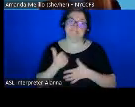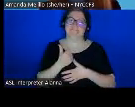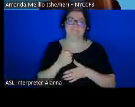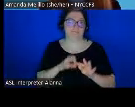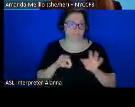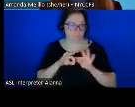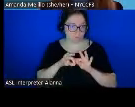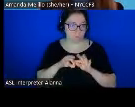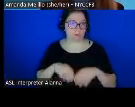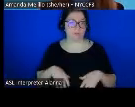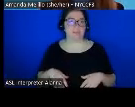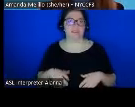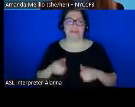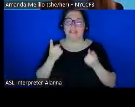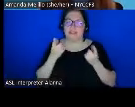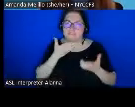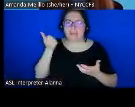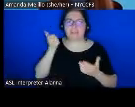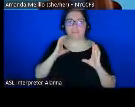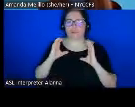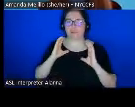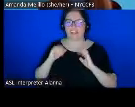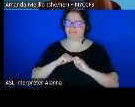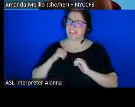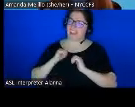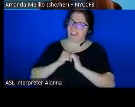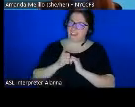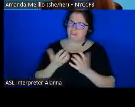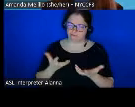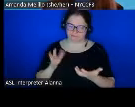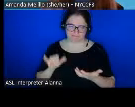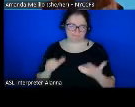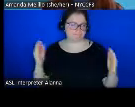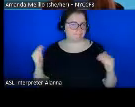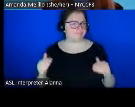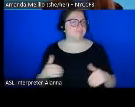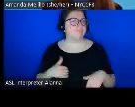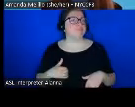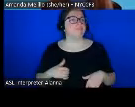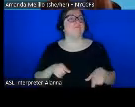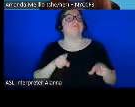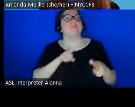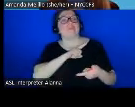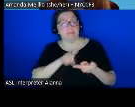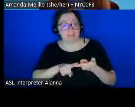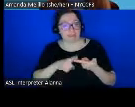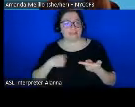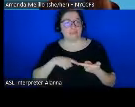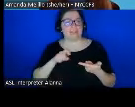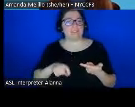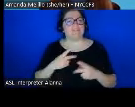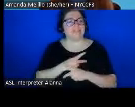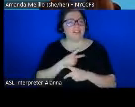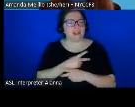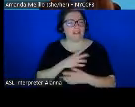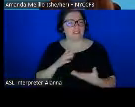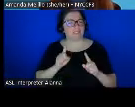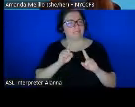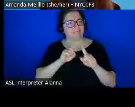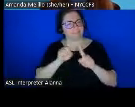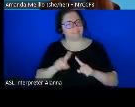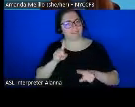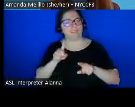on our effective communication strategies and then as part of this outreach we need to start to surface questions and needs of community-based